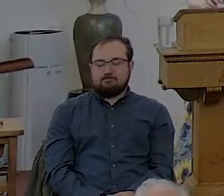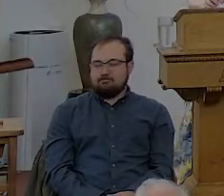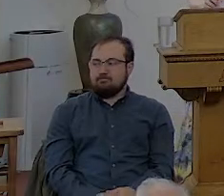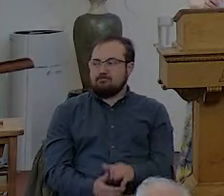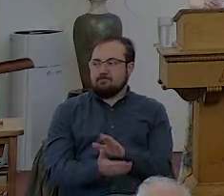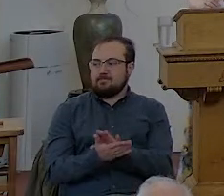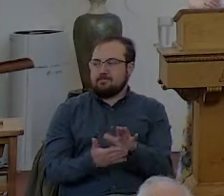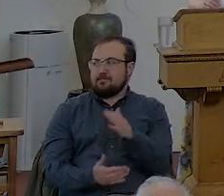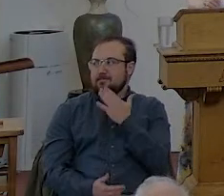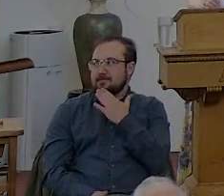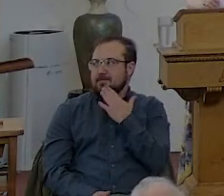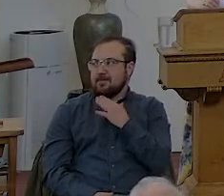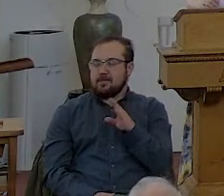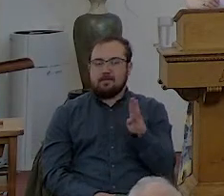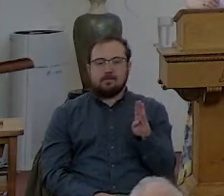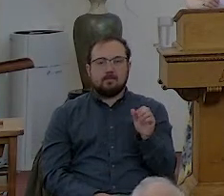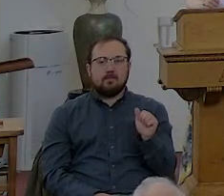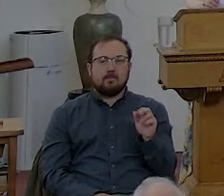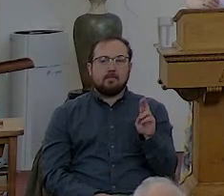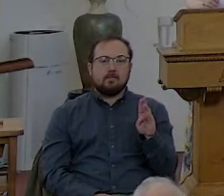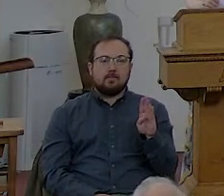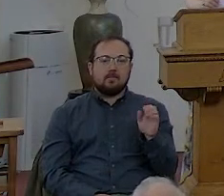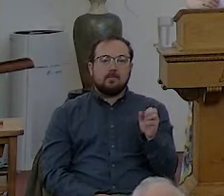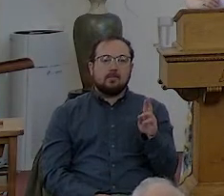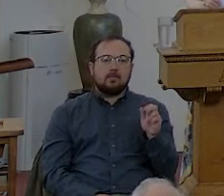Nice. Thank you, Barbara.